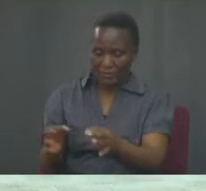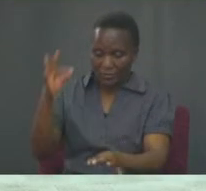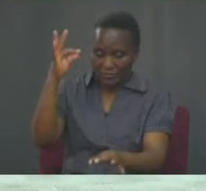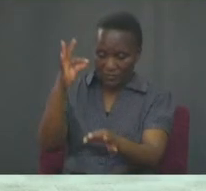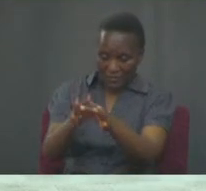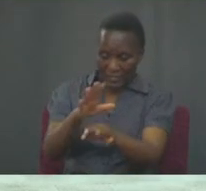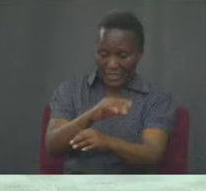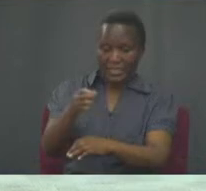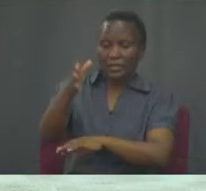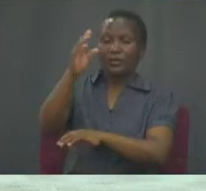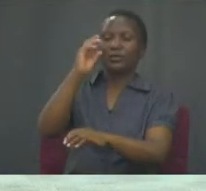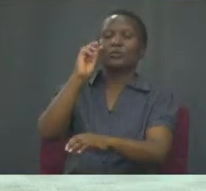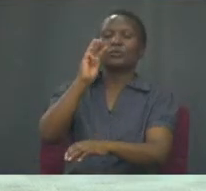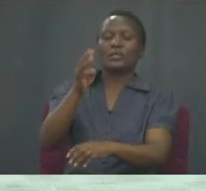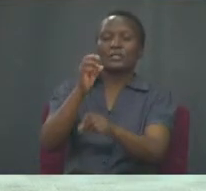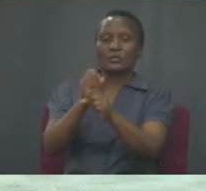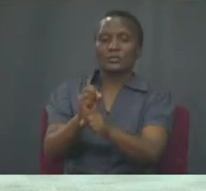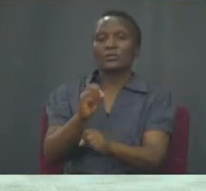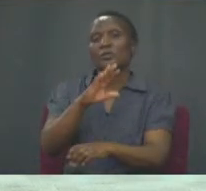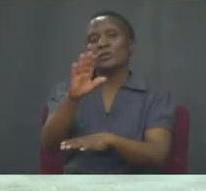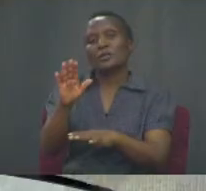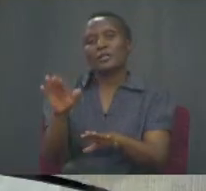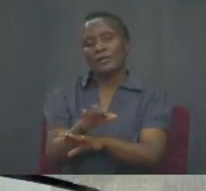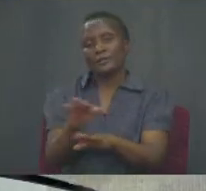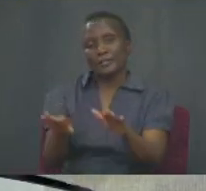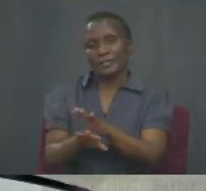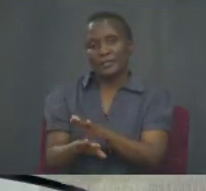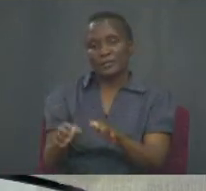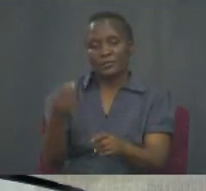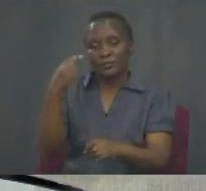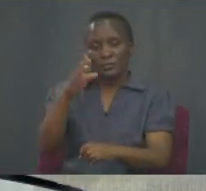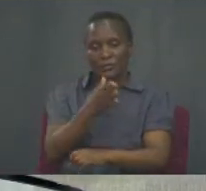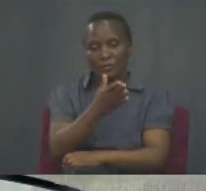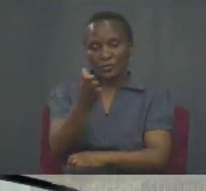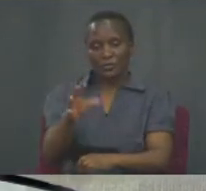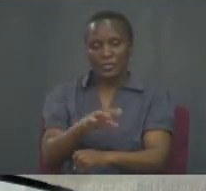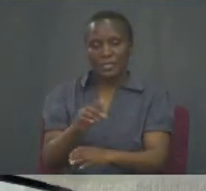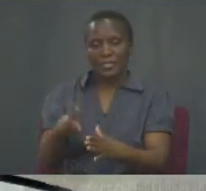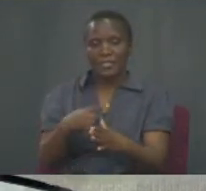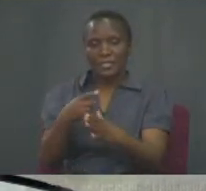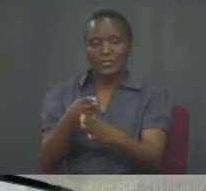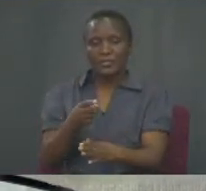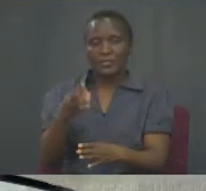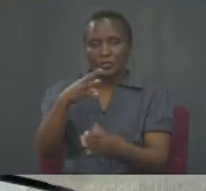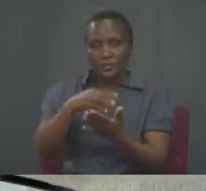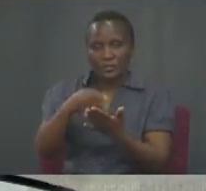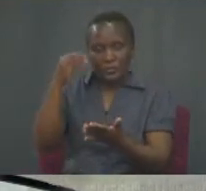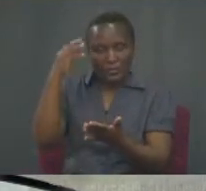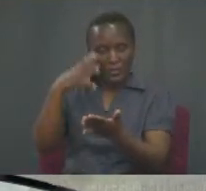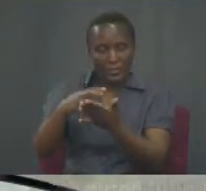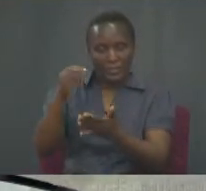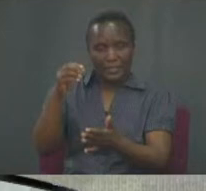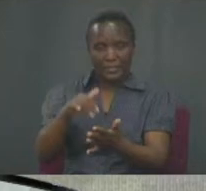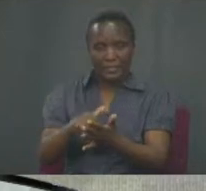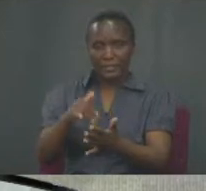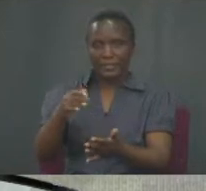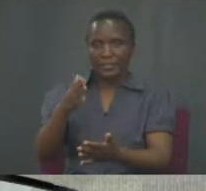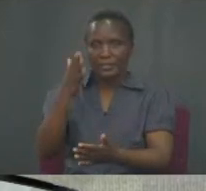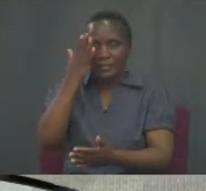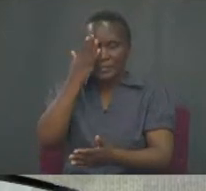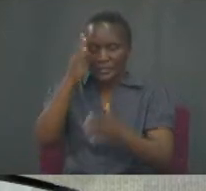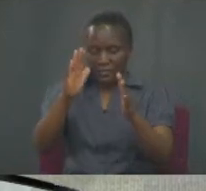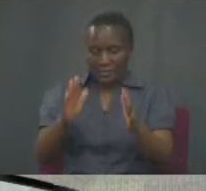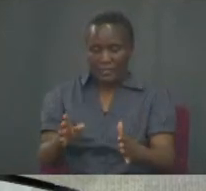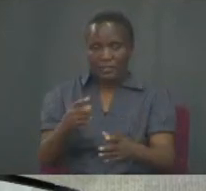faith and God will do the rest. And so you will learn that Israel overcame at the